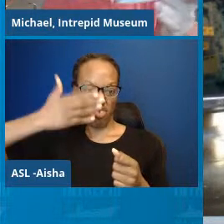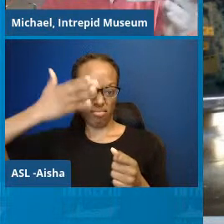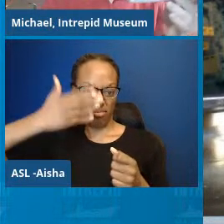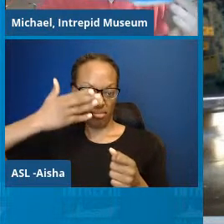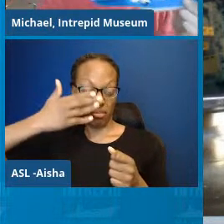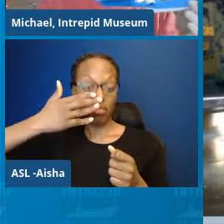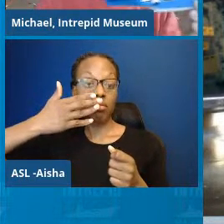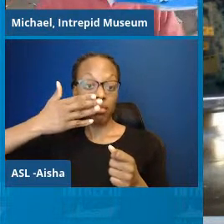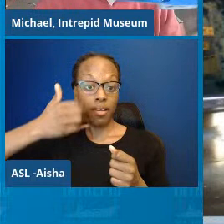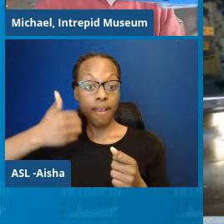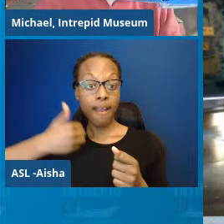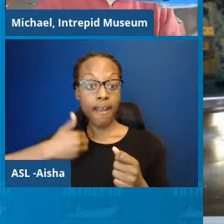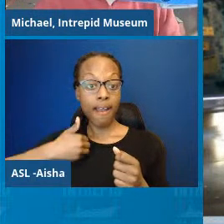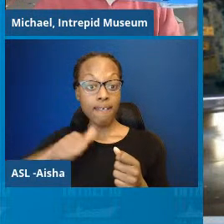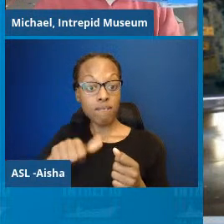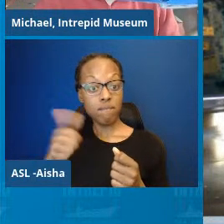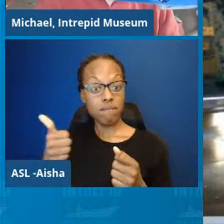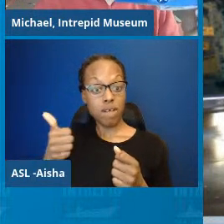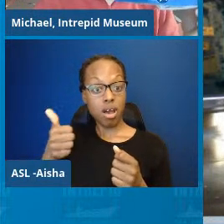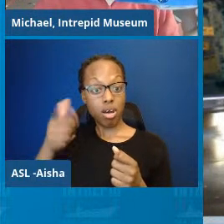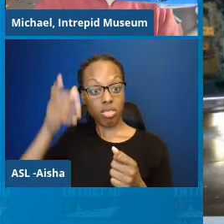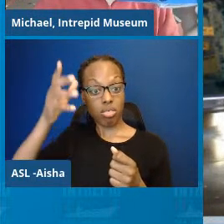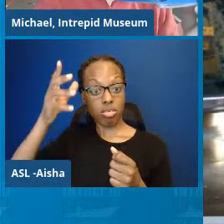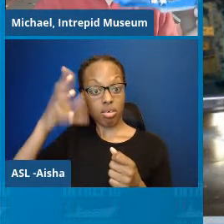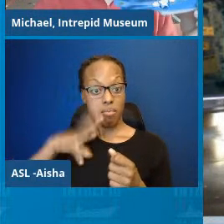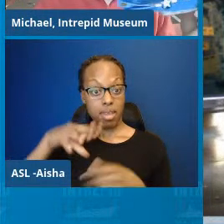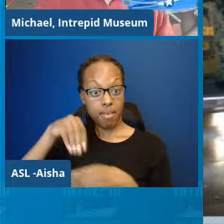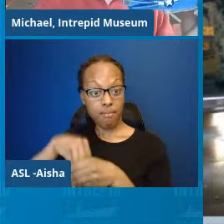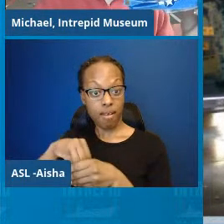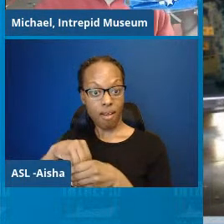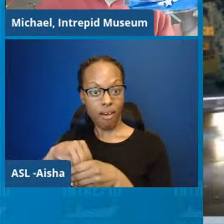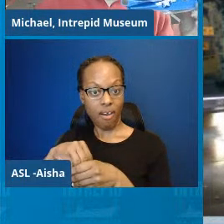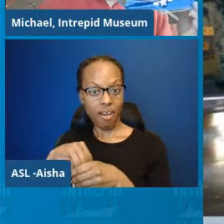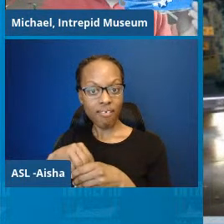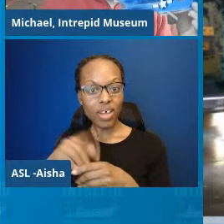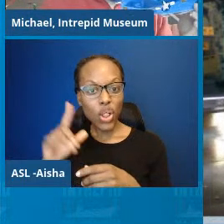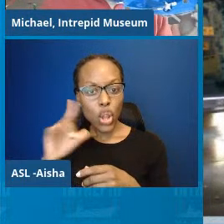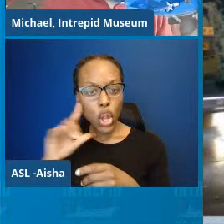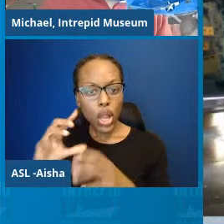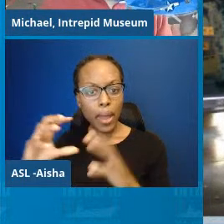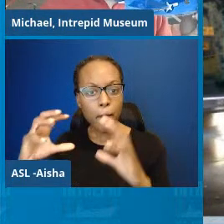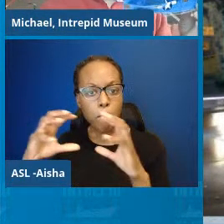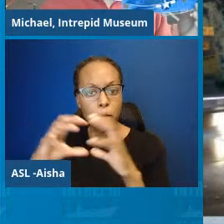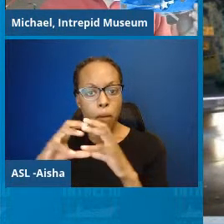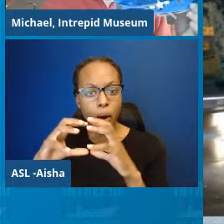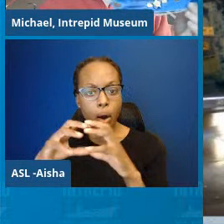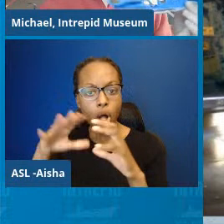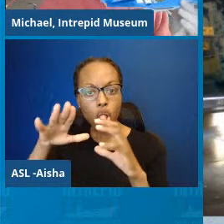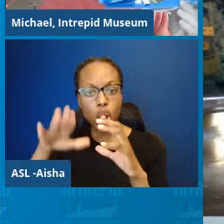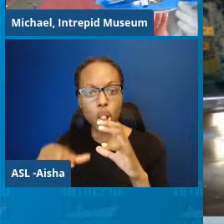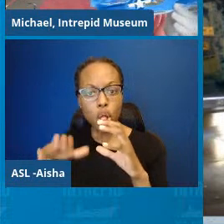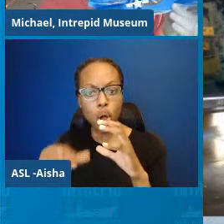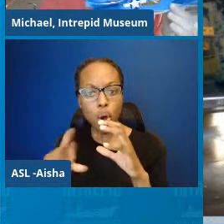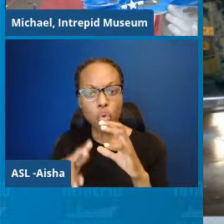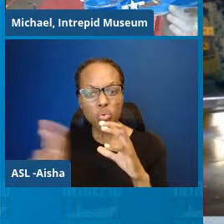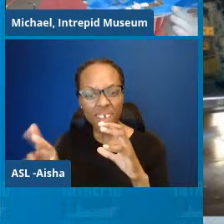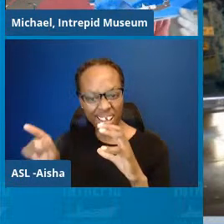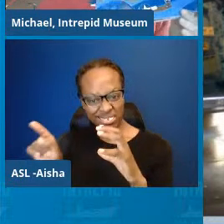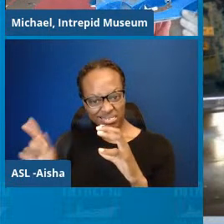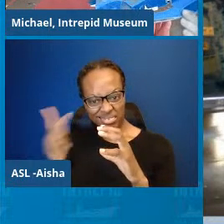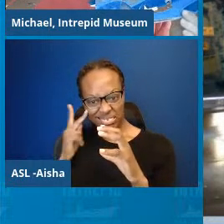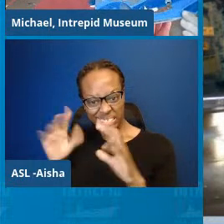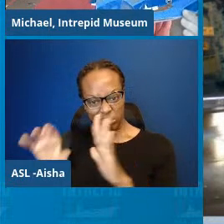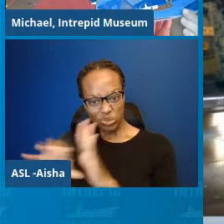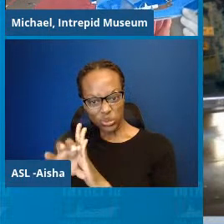have, you see this ball, it looks like a ball in the picture on the right, lower right side of the screen.